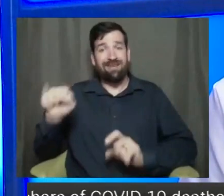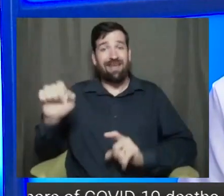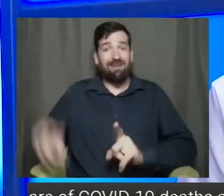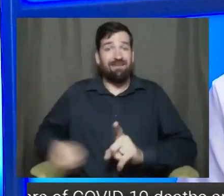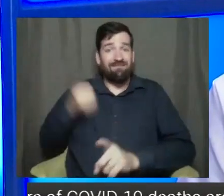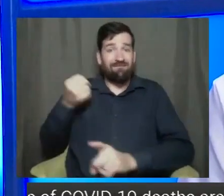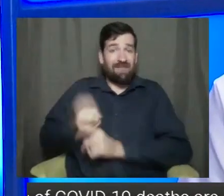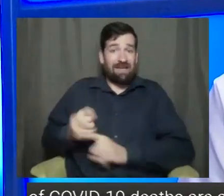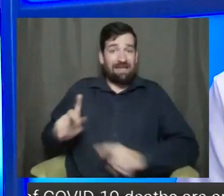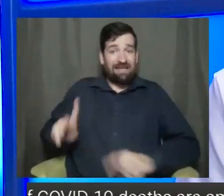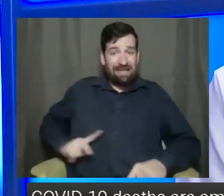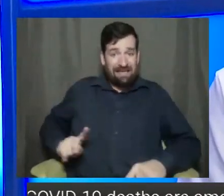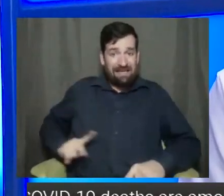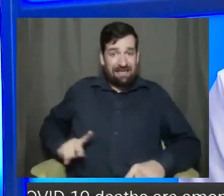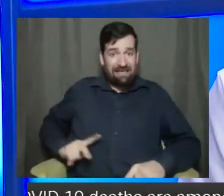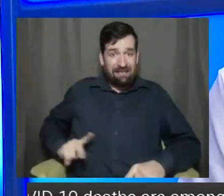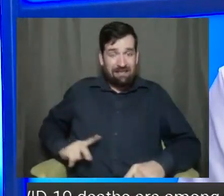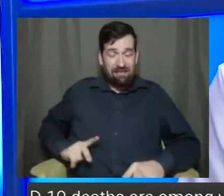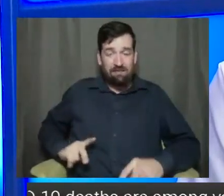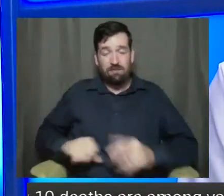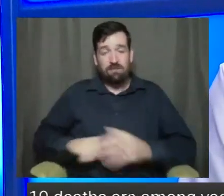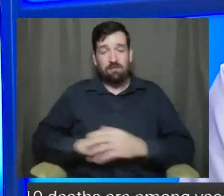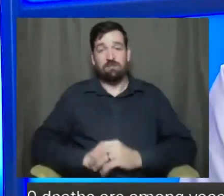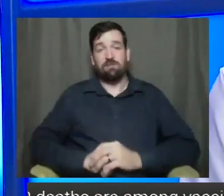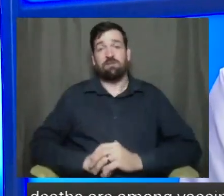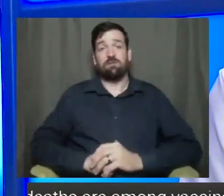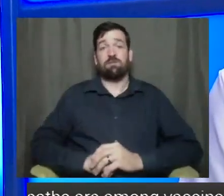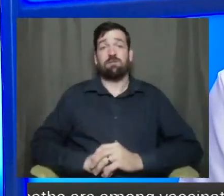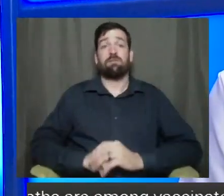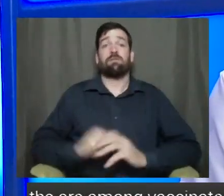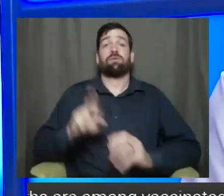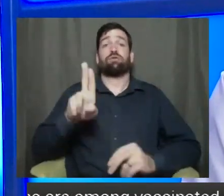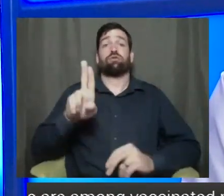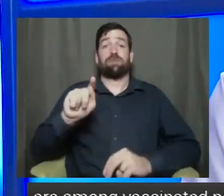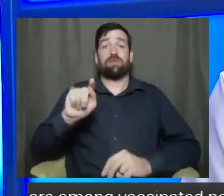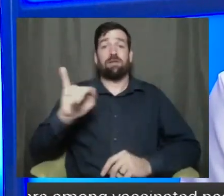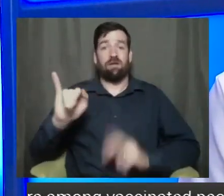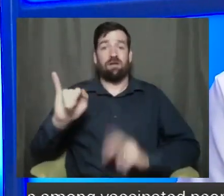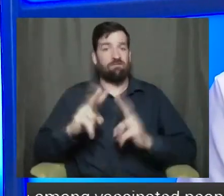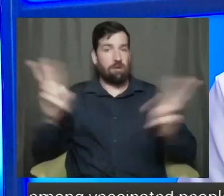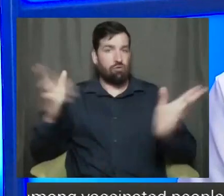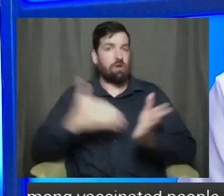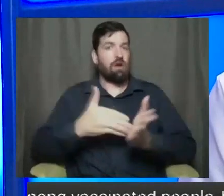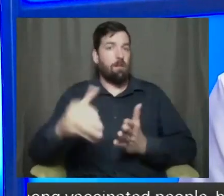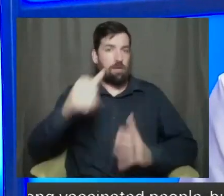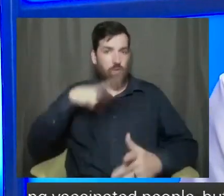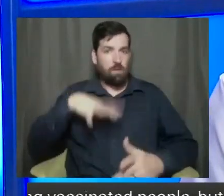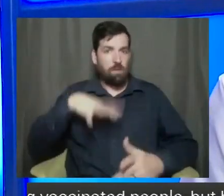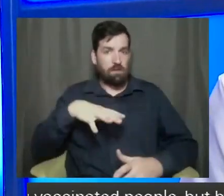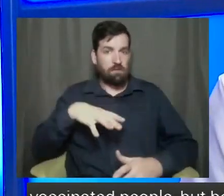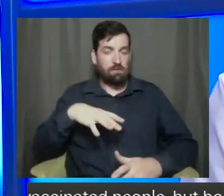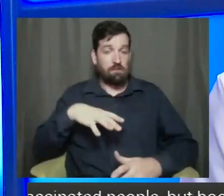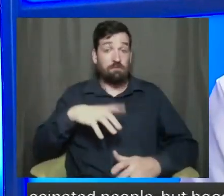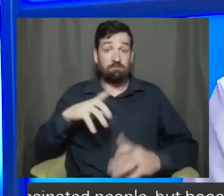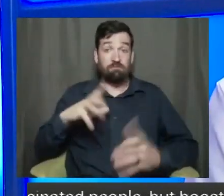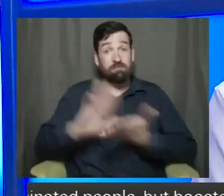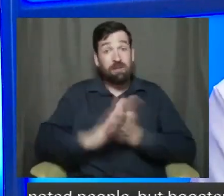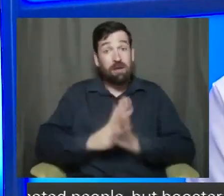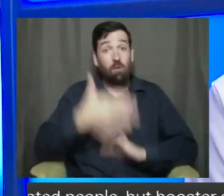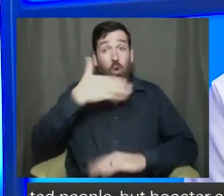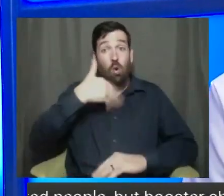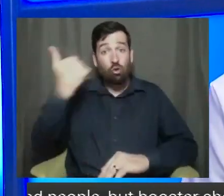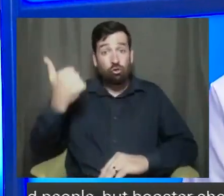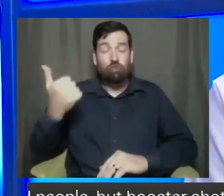called pyelonephritis. UTIs are very common in women, and they're common in women actually as we get older too. And postmenopausal